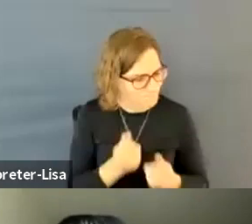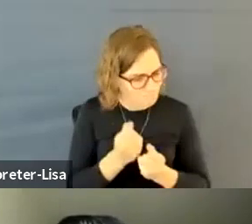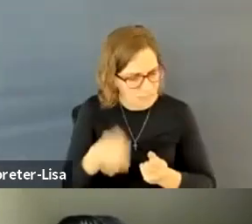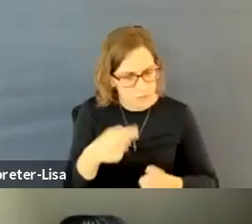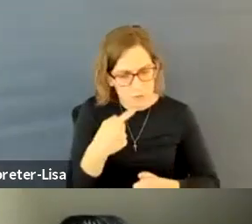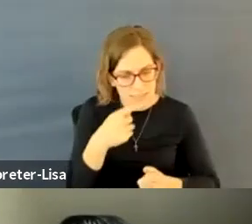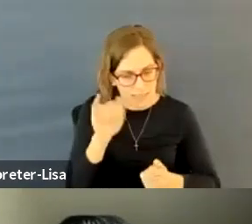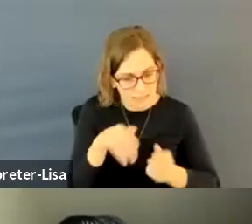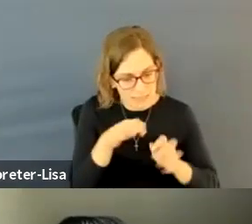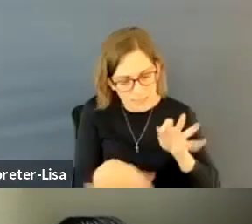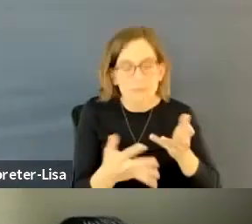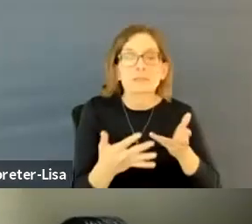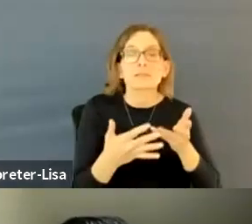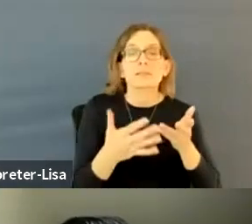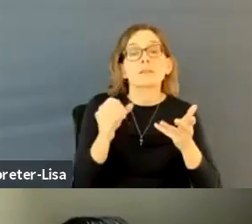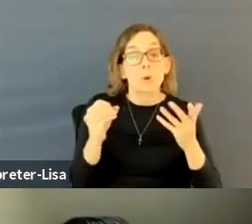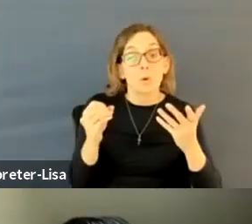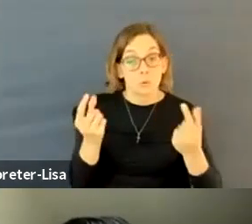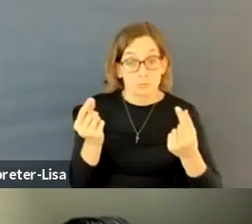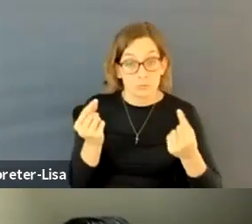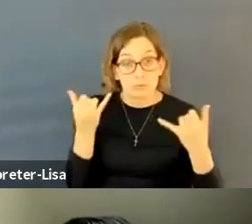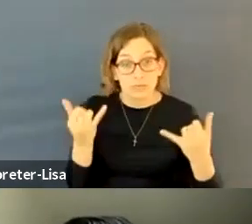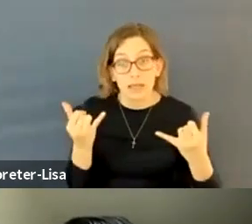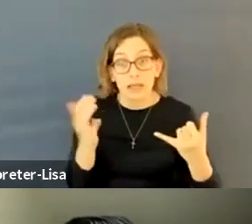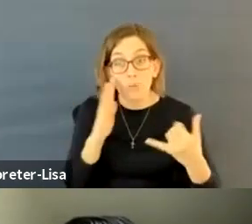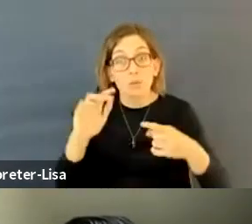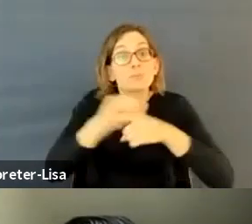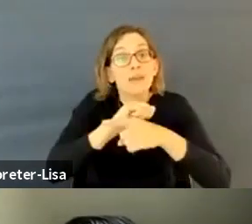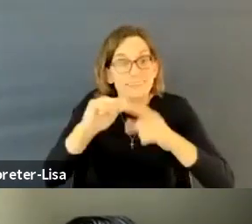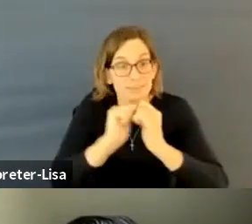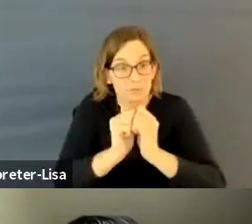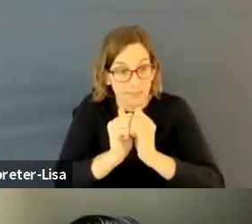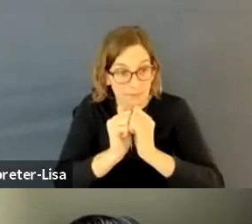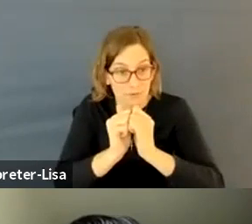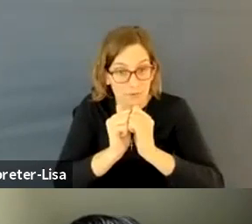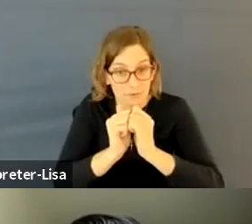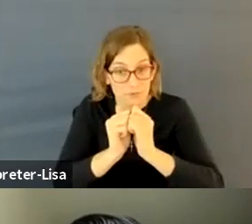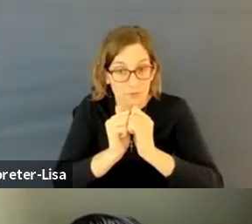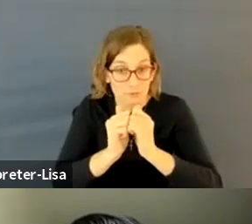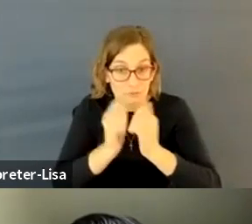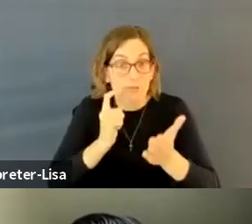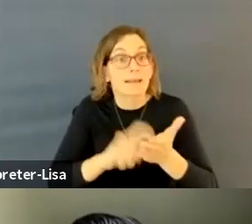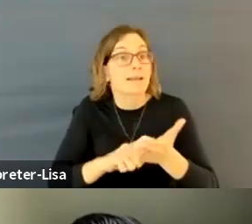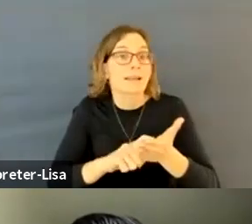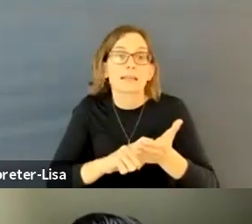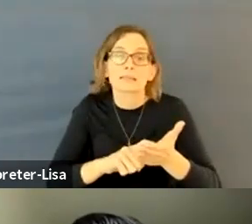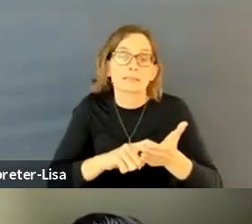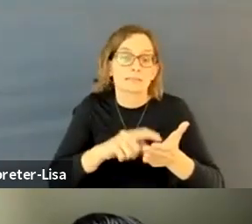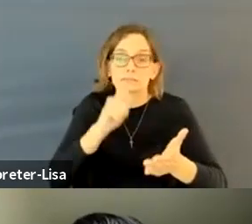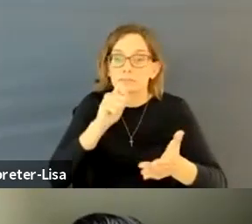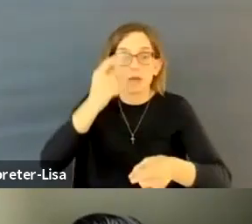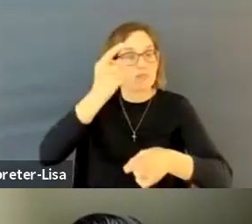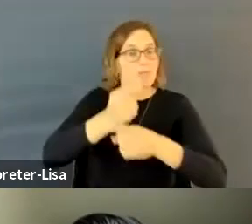should have said this. So what we're gonna do now is actually practice together and recognize that there is no right way to do